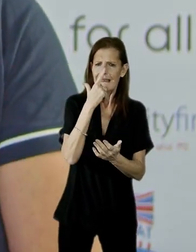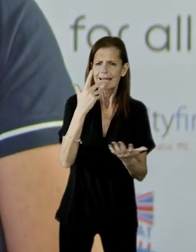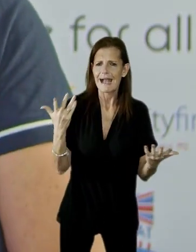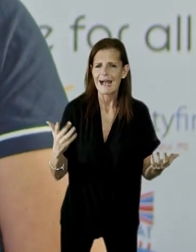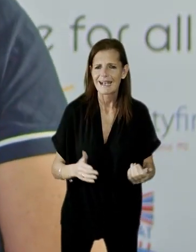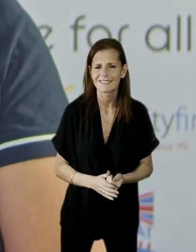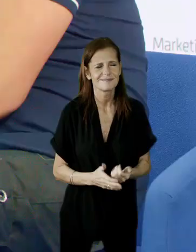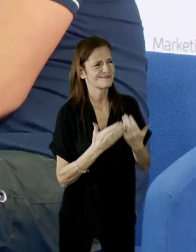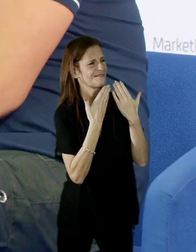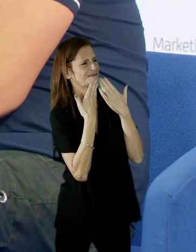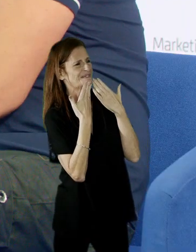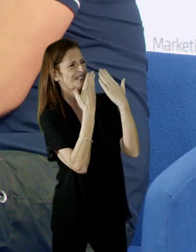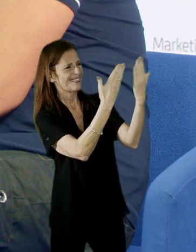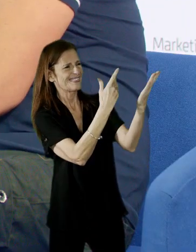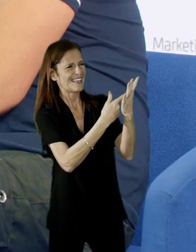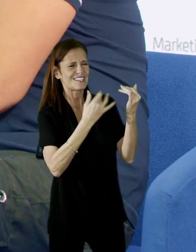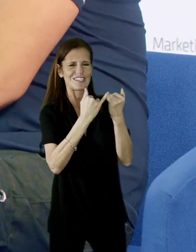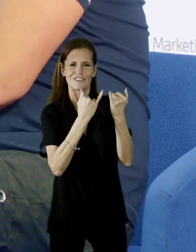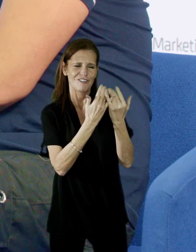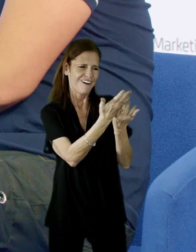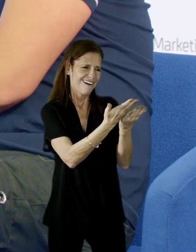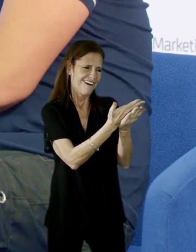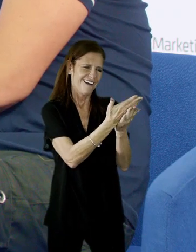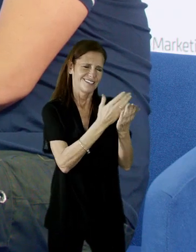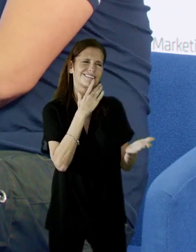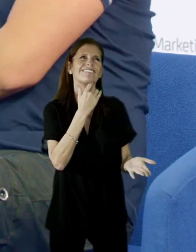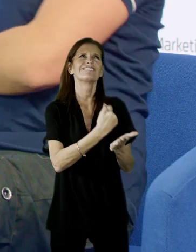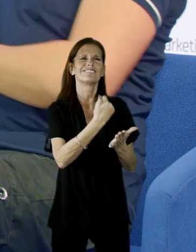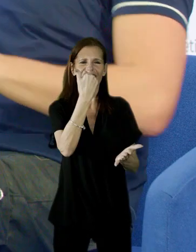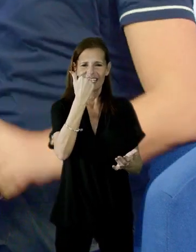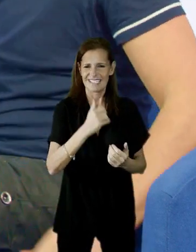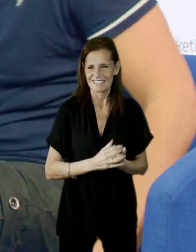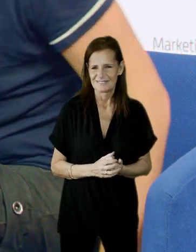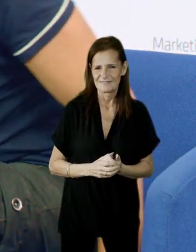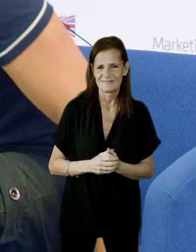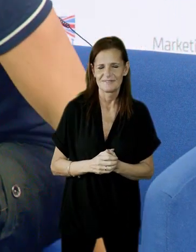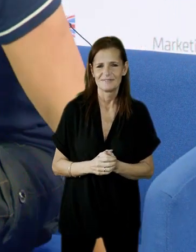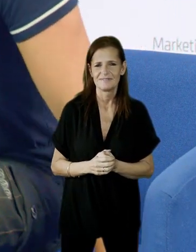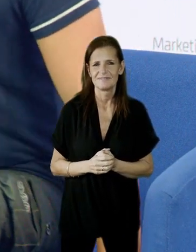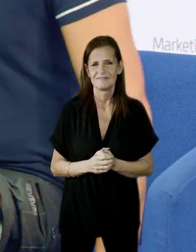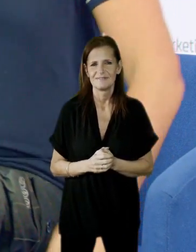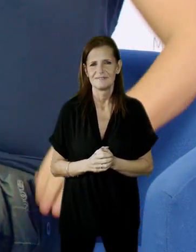absolute pleasure. Thanks, Mike. Really good to talk to you.